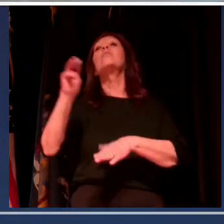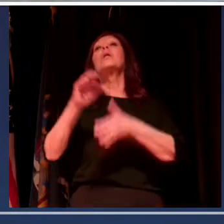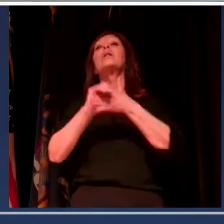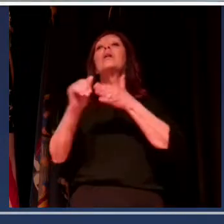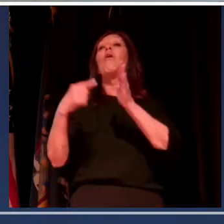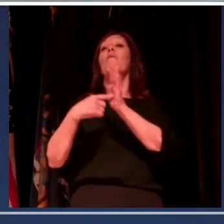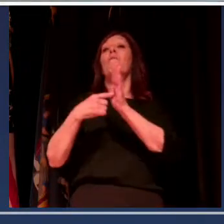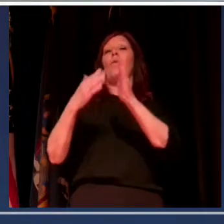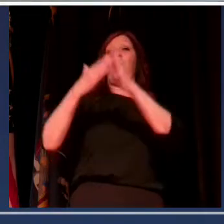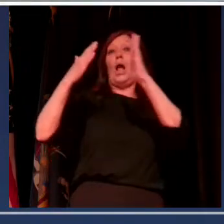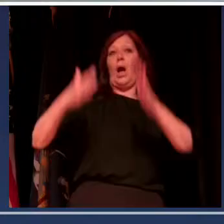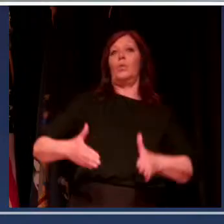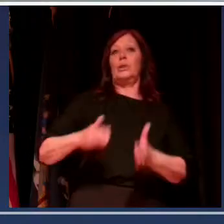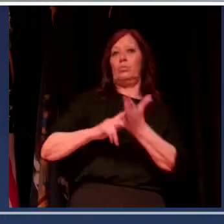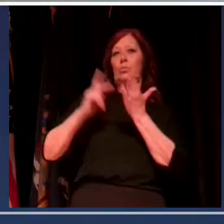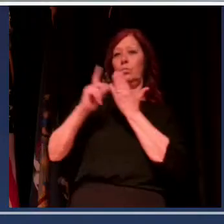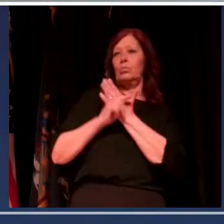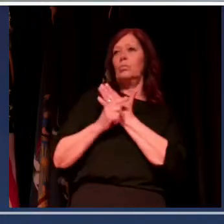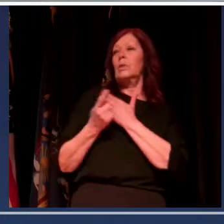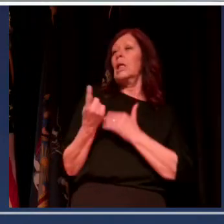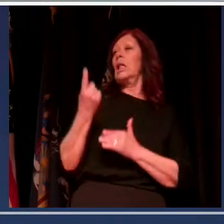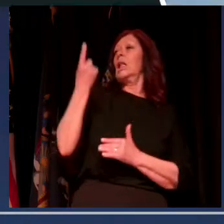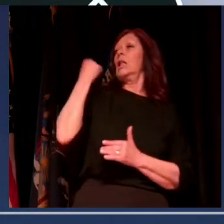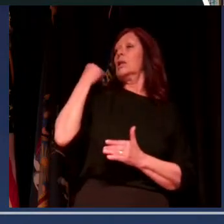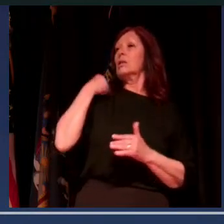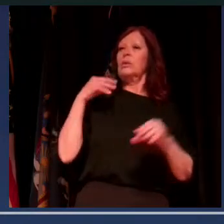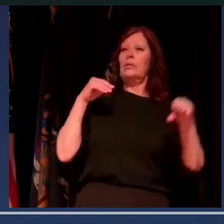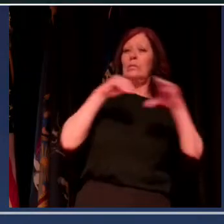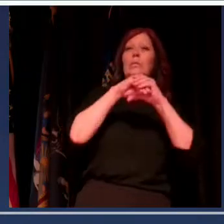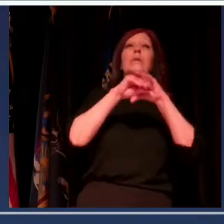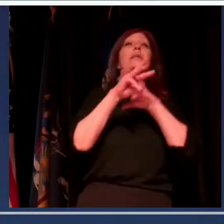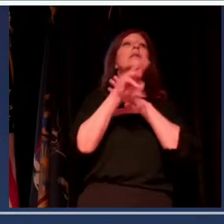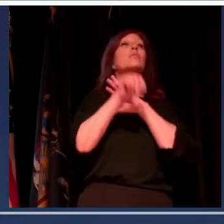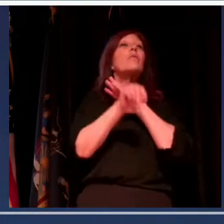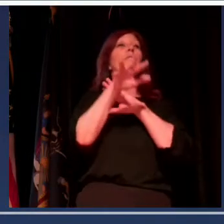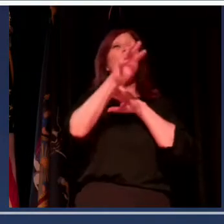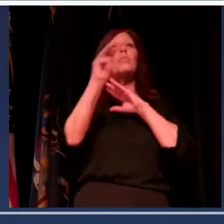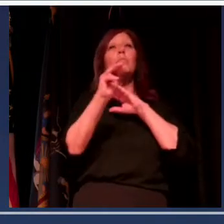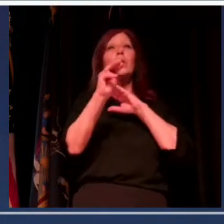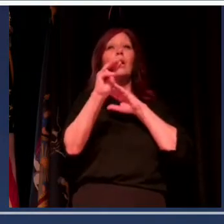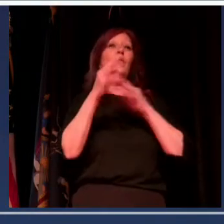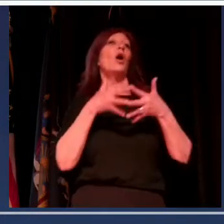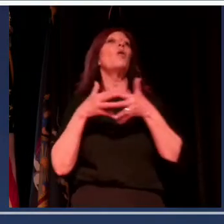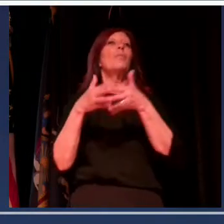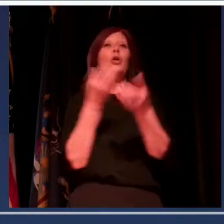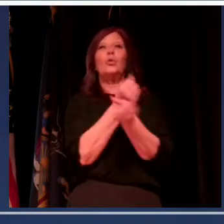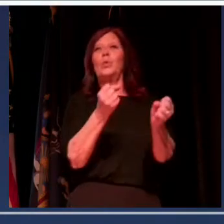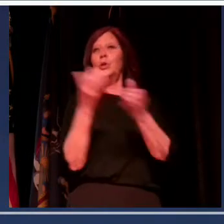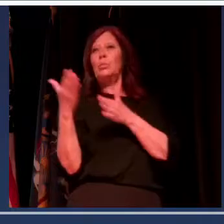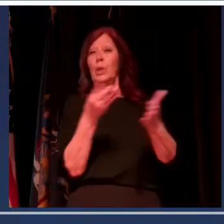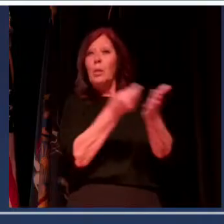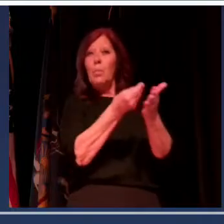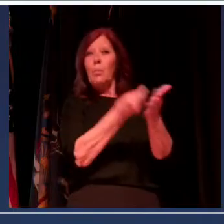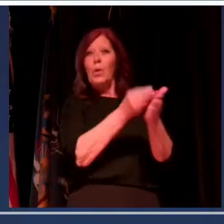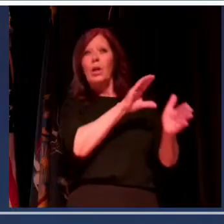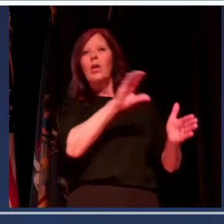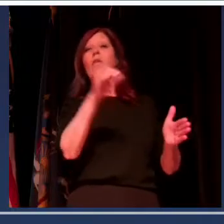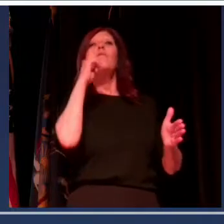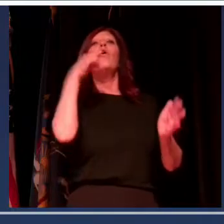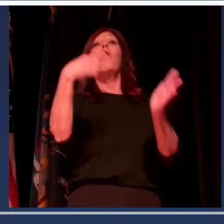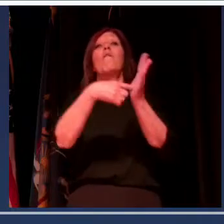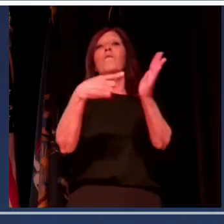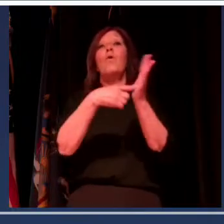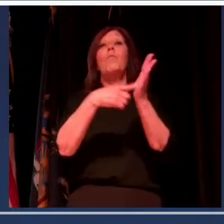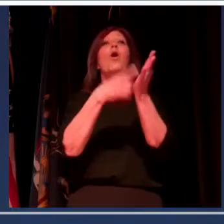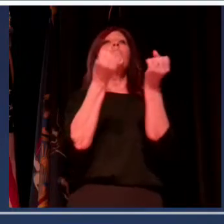housing initiative. Last year, I announced our investment of $6.5 million of American Rescue Plan assistance for affordable